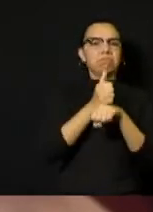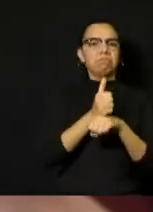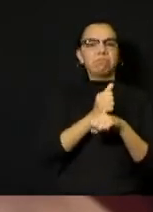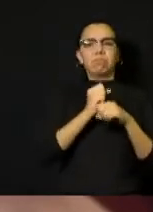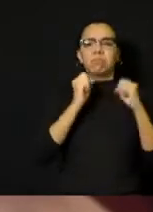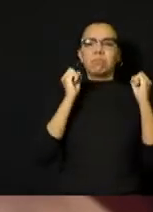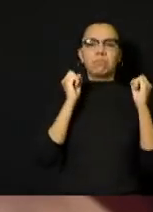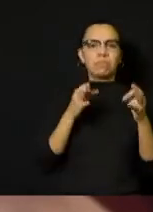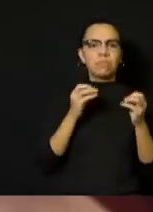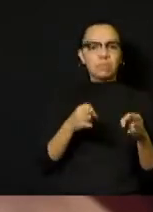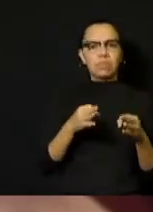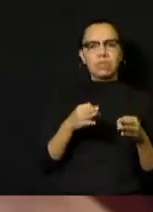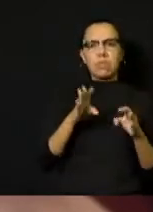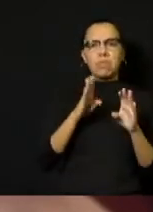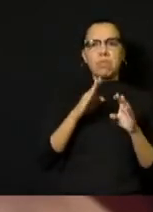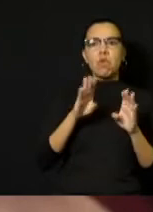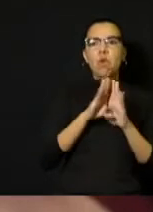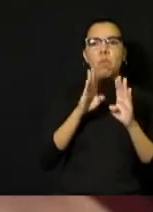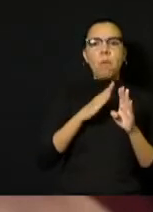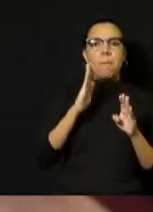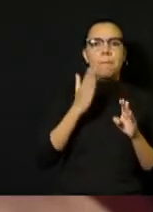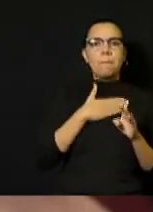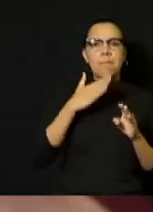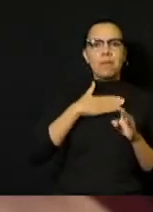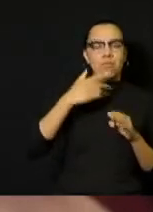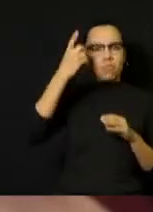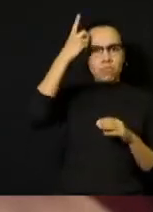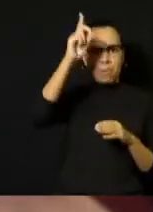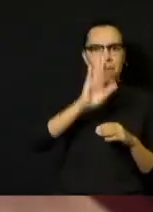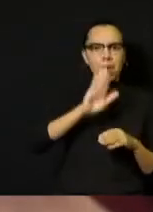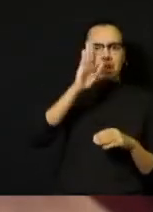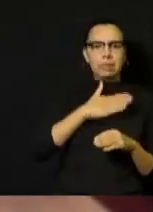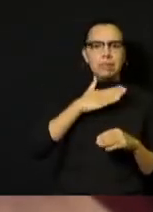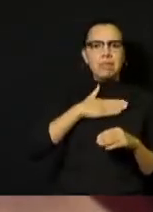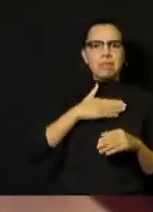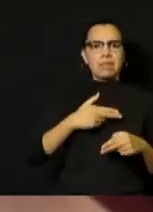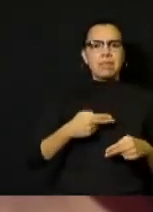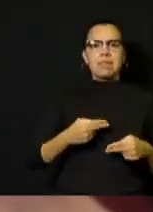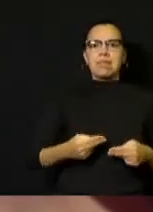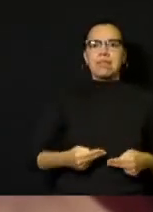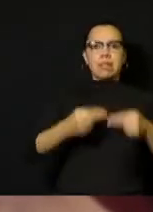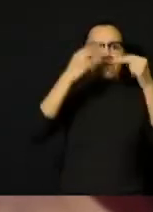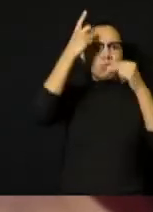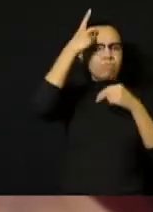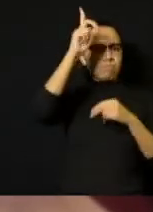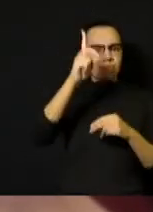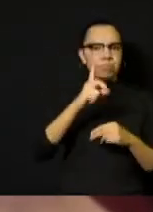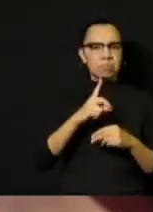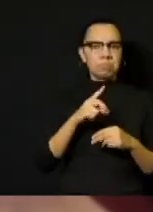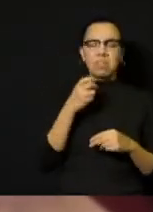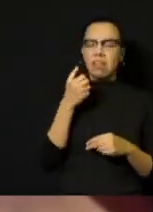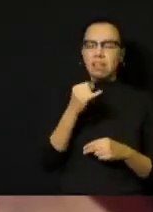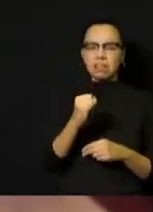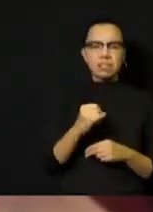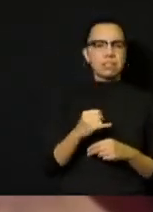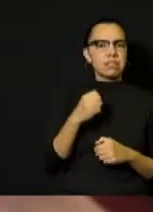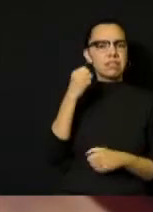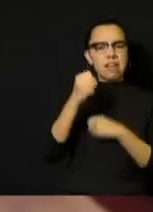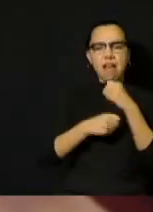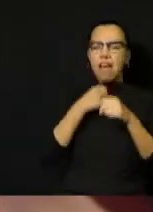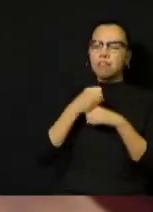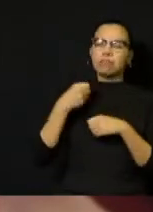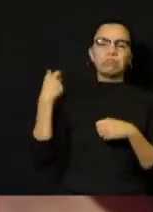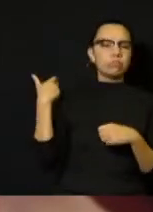powerful that became my heritage. And during these years,